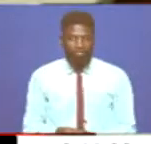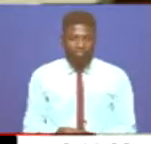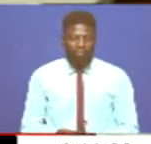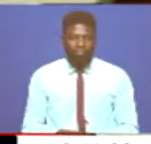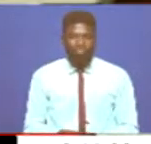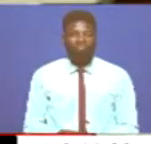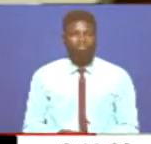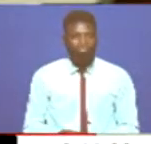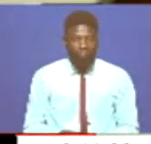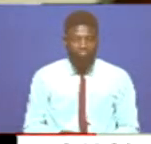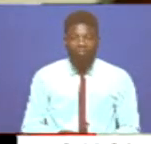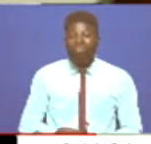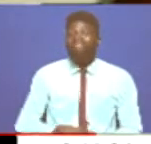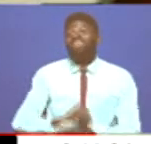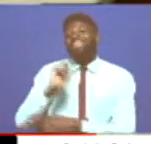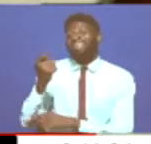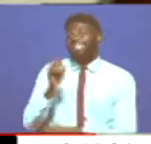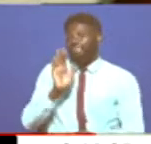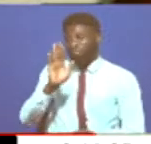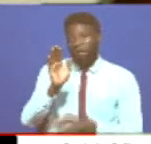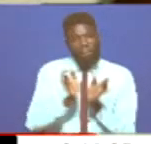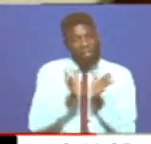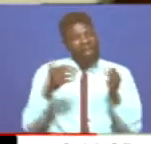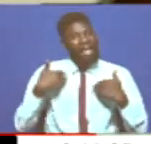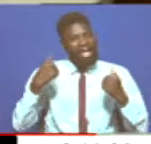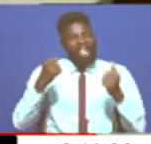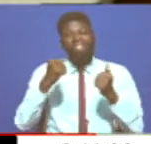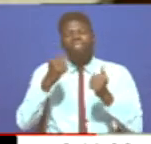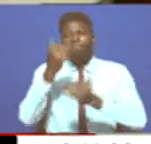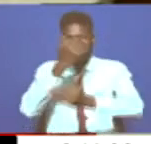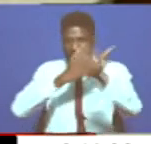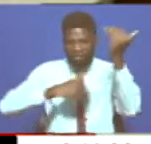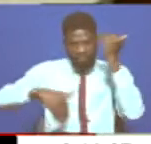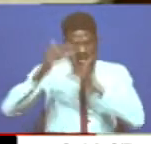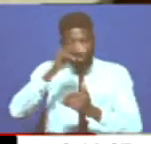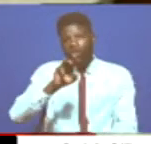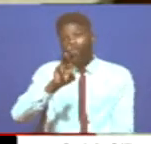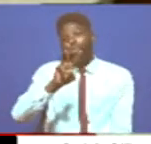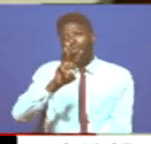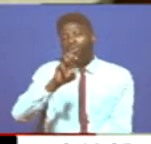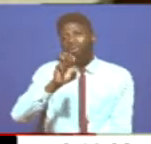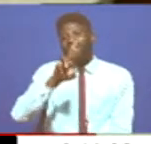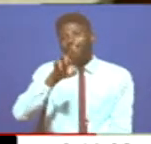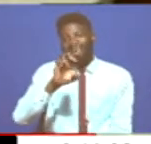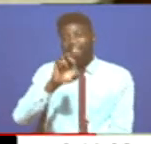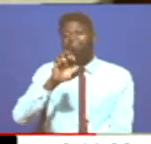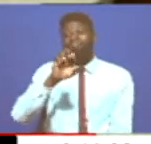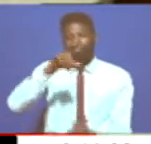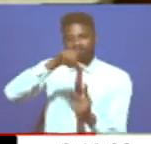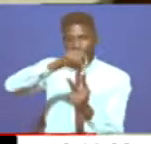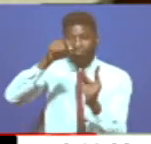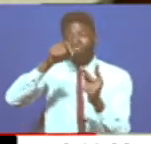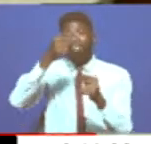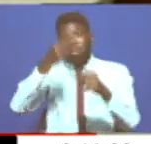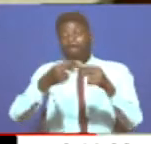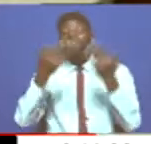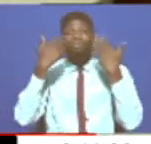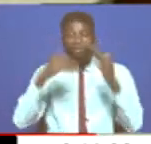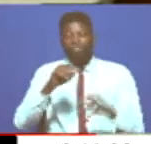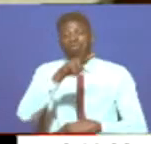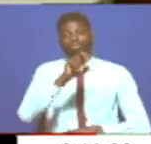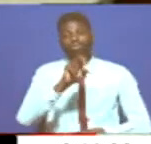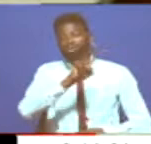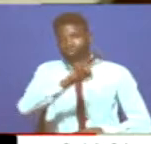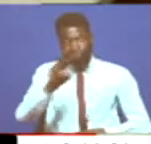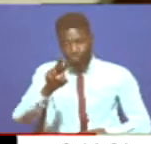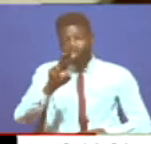Now, Kenya's renowned public health professor Miriam Were has been nominated for the 2022 Nobel Peace